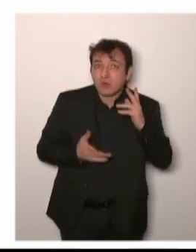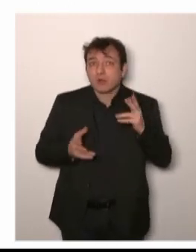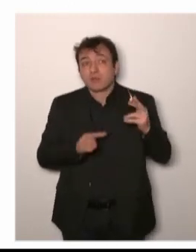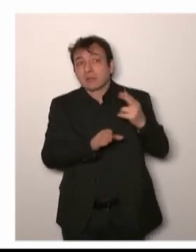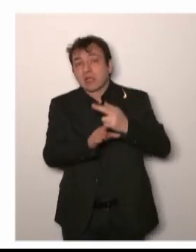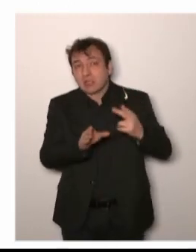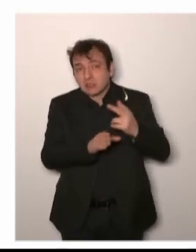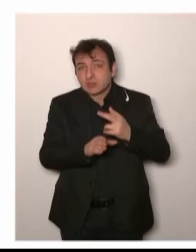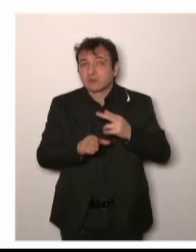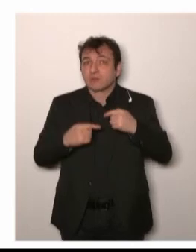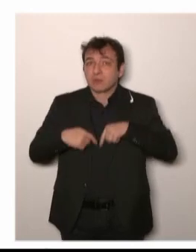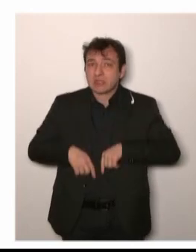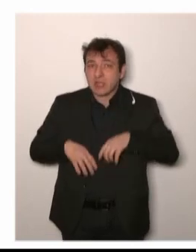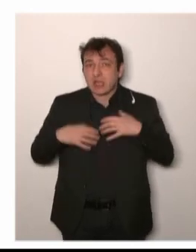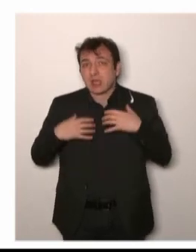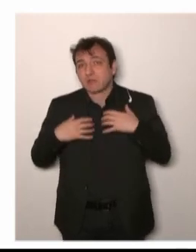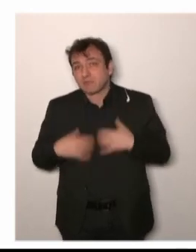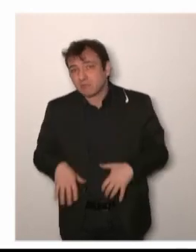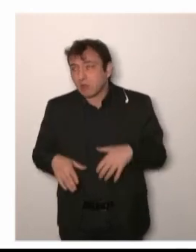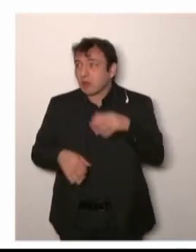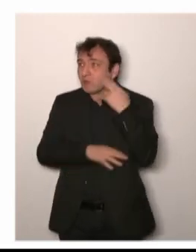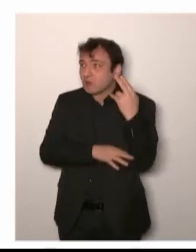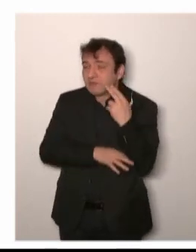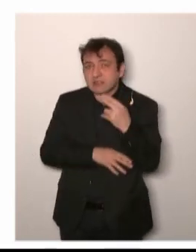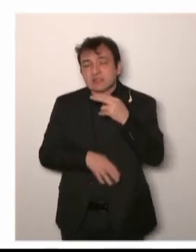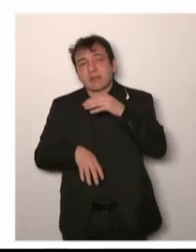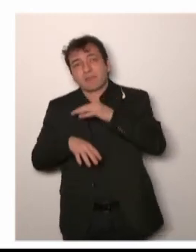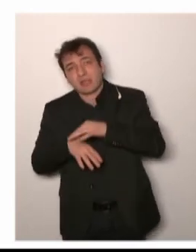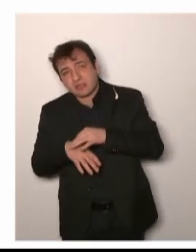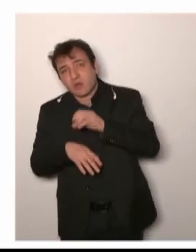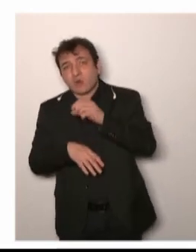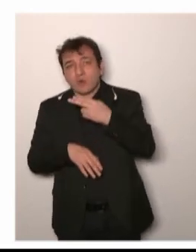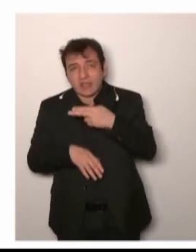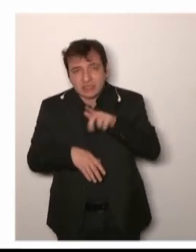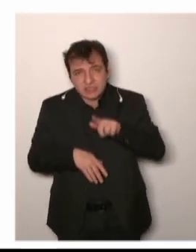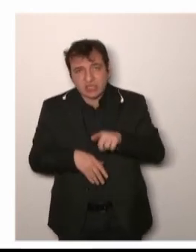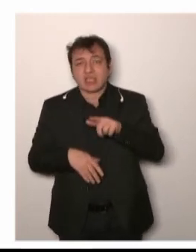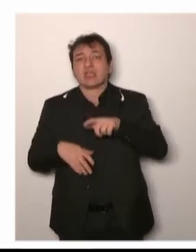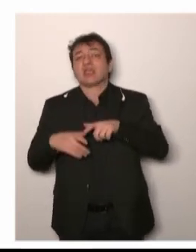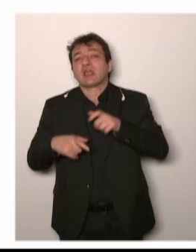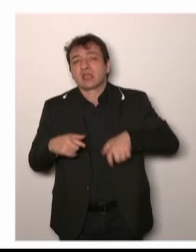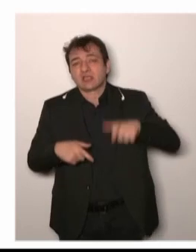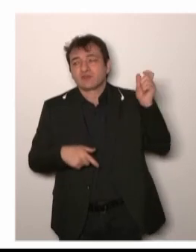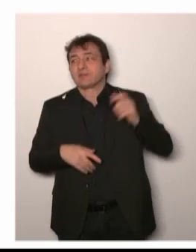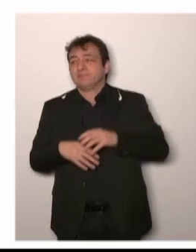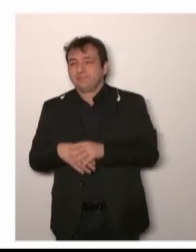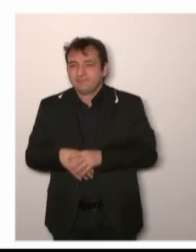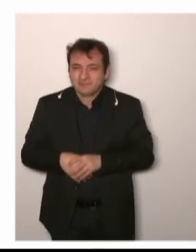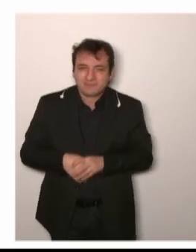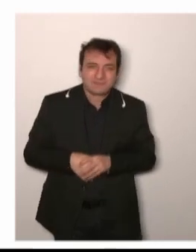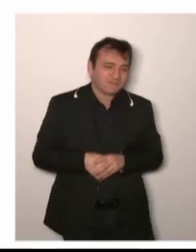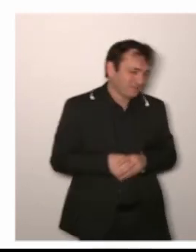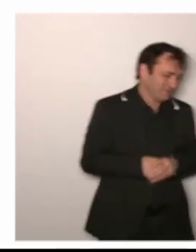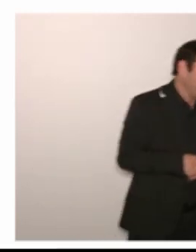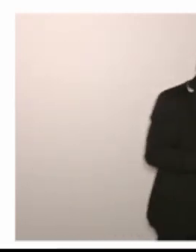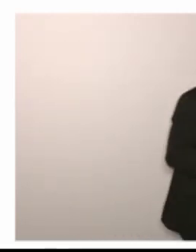academia, citizens, patients, NGOs, industry, and charities, this goal is achievable. Many of